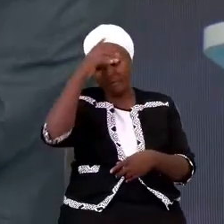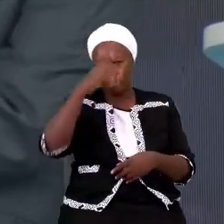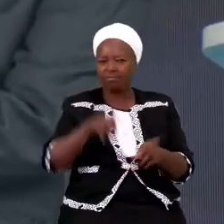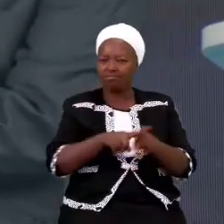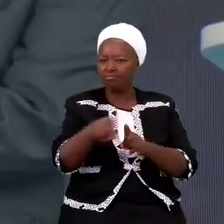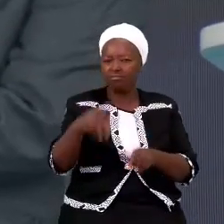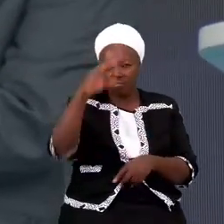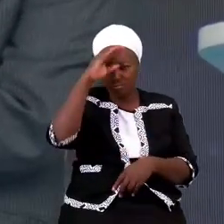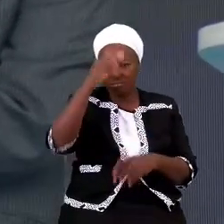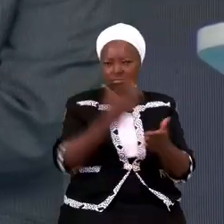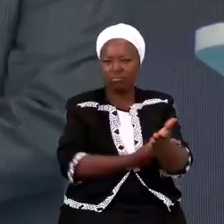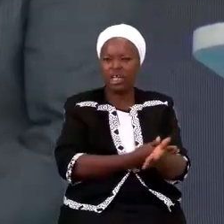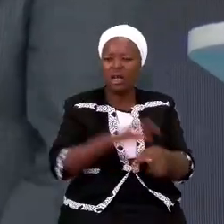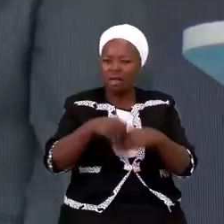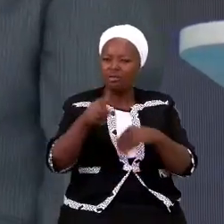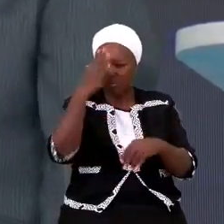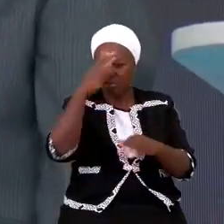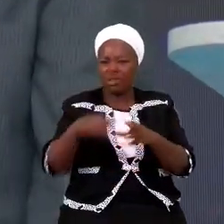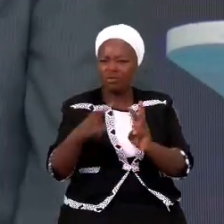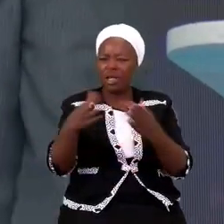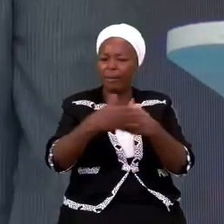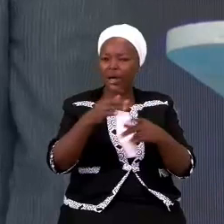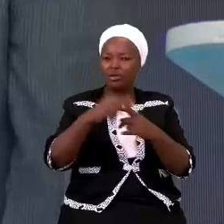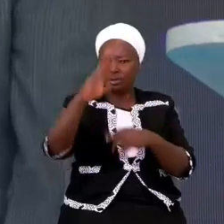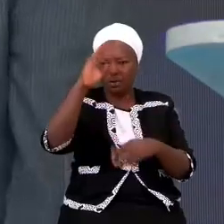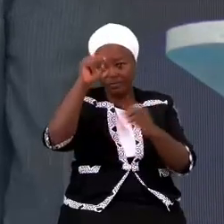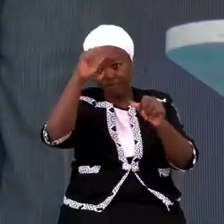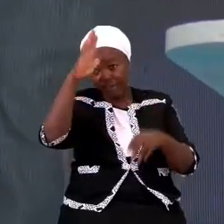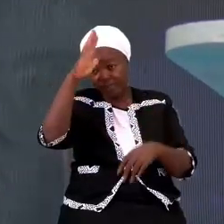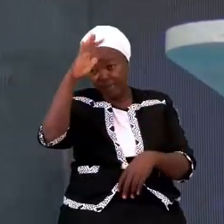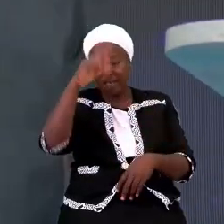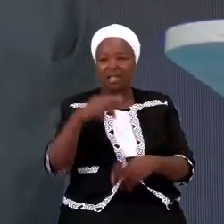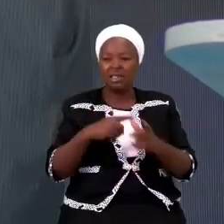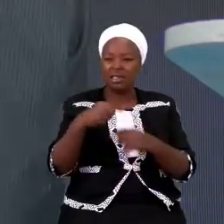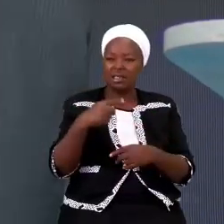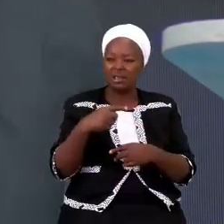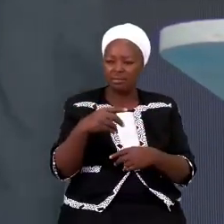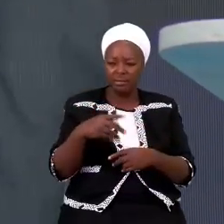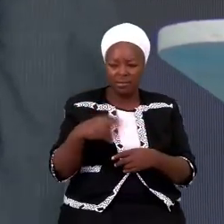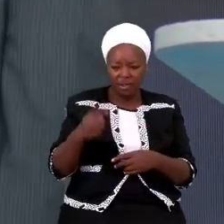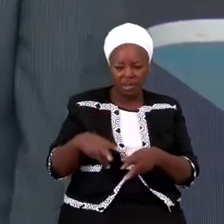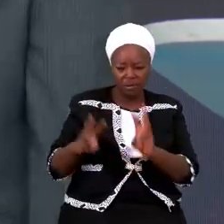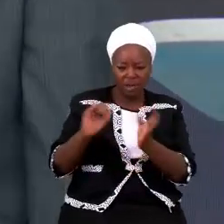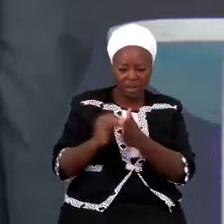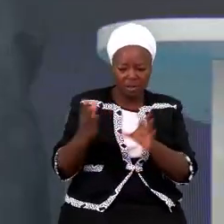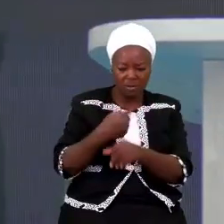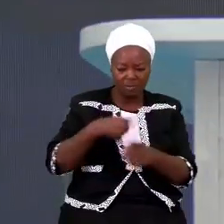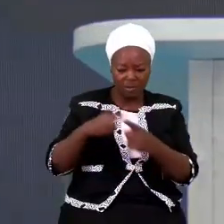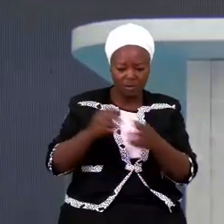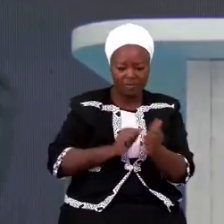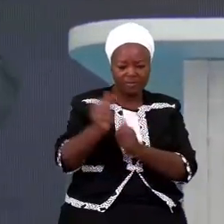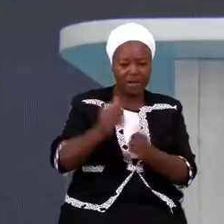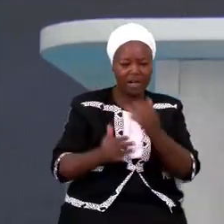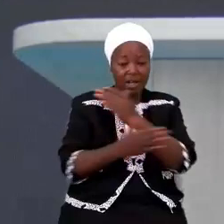that took me to the far country, that same way I turn, I retrace myself, and I'll get to the